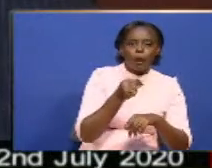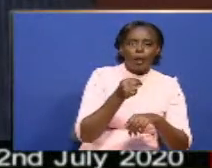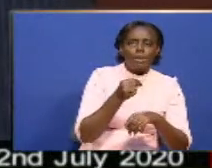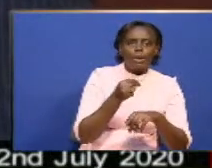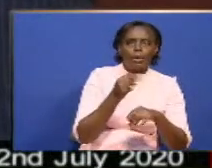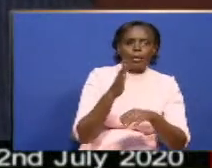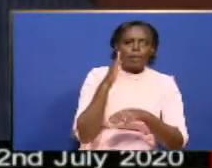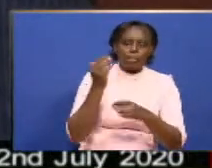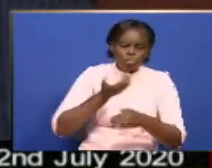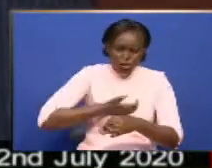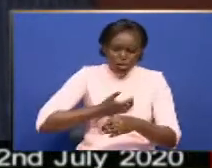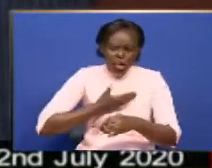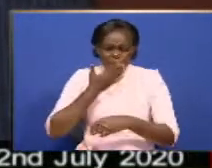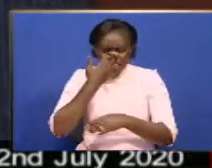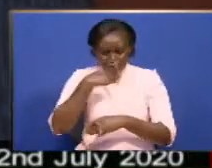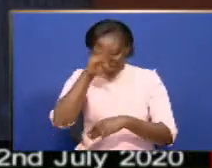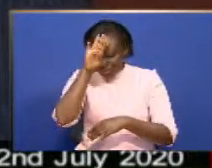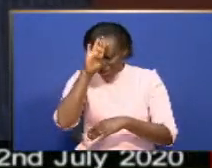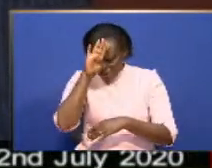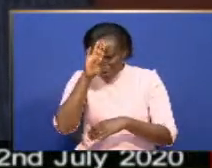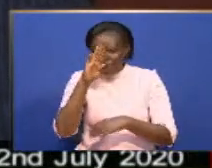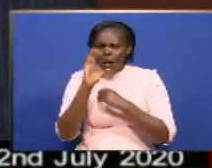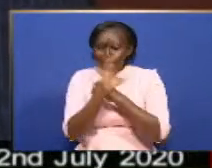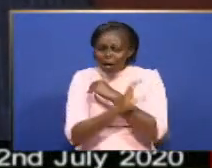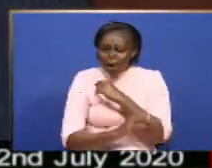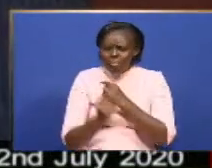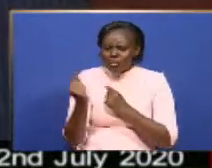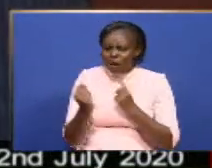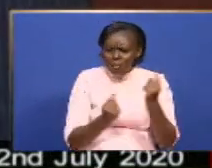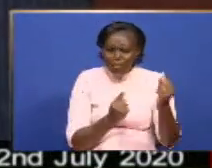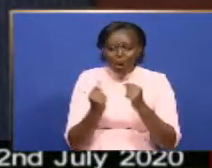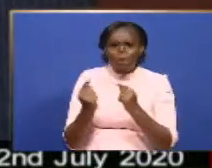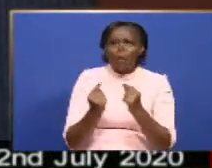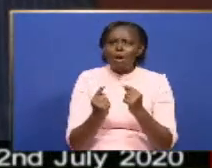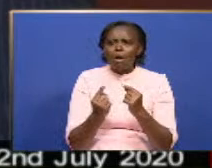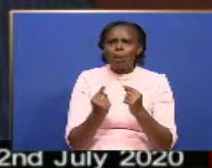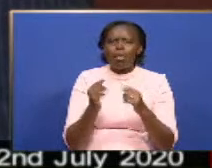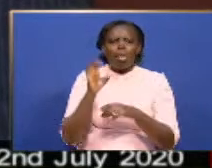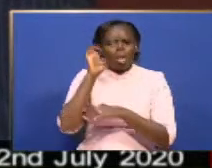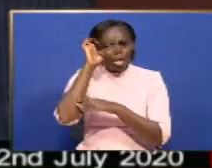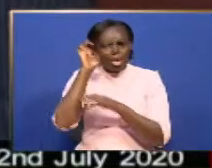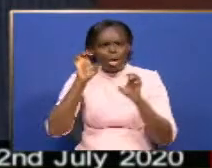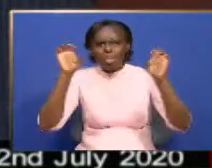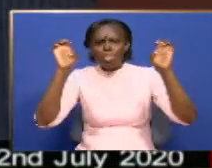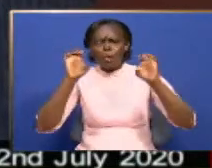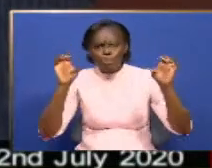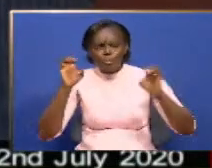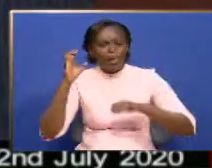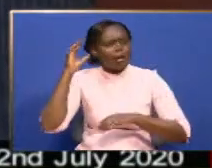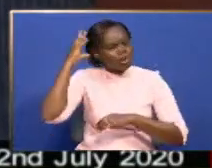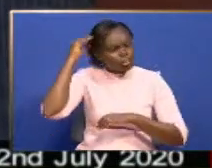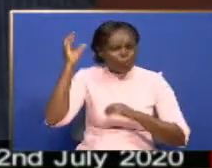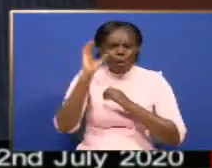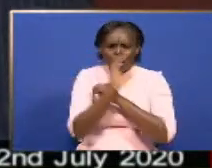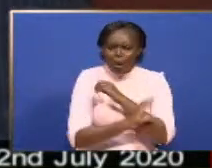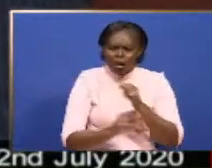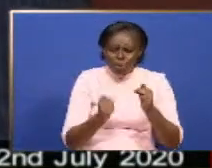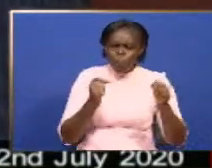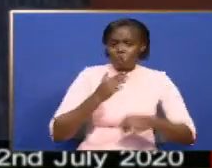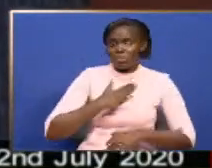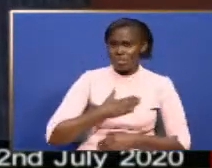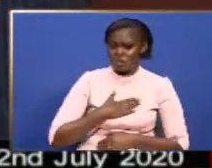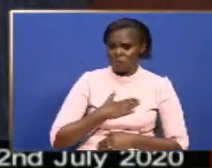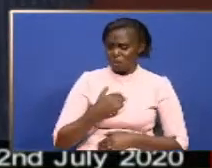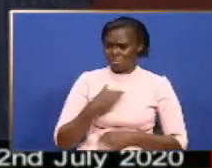disappointed to see the countries that we have hosted all this long, Ethiopia, Somalia, they were against us. So